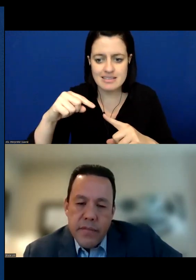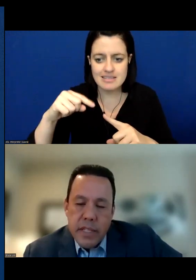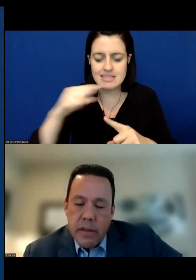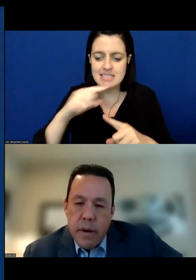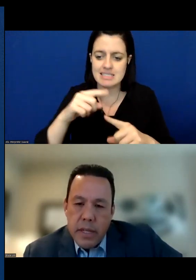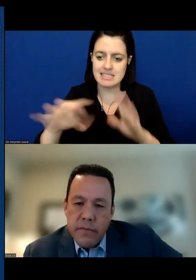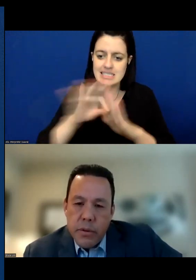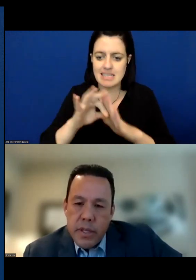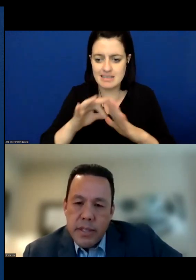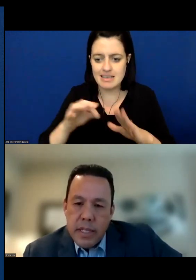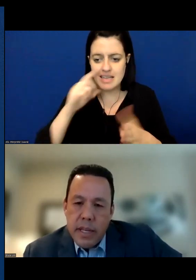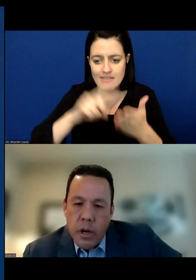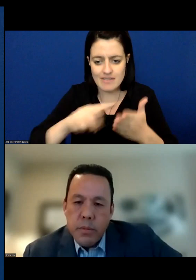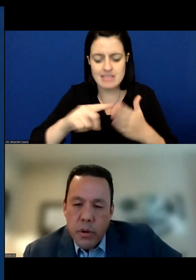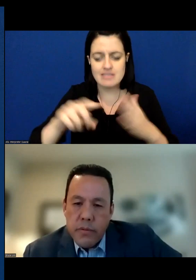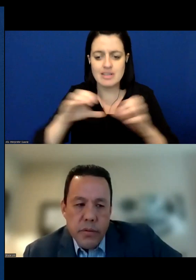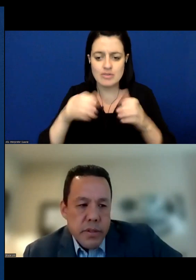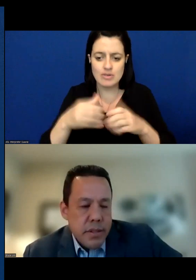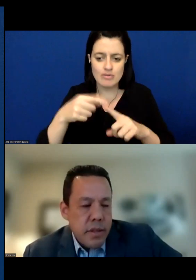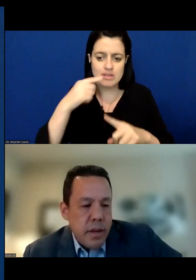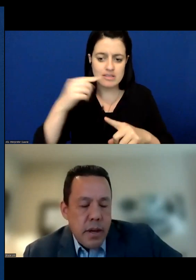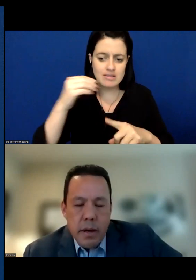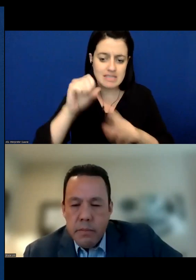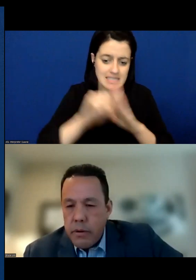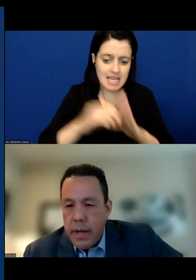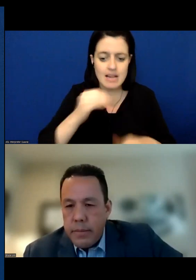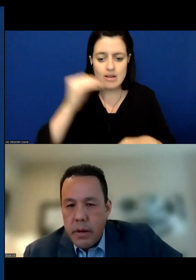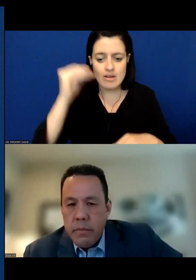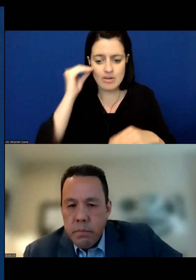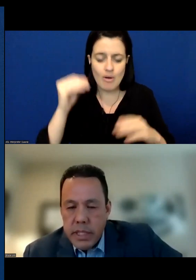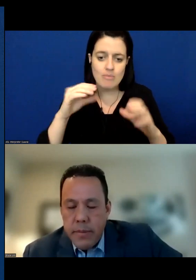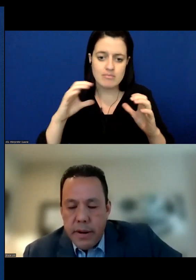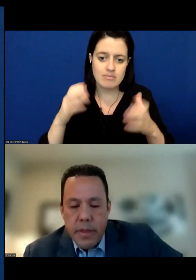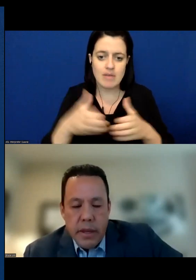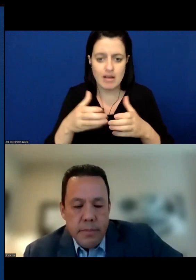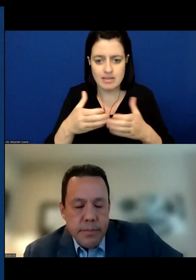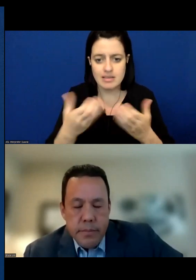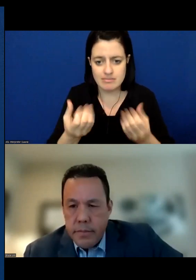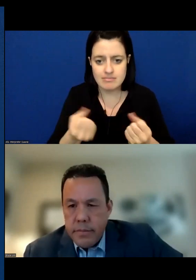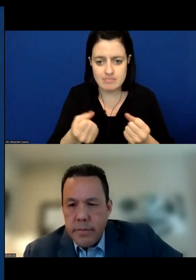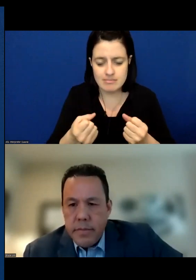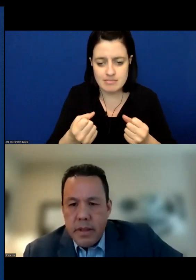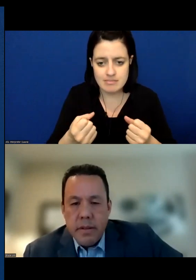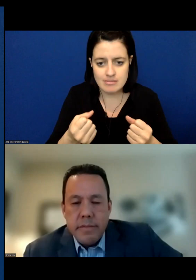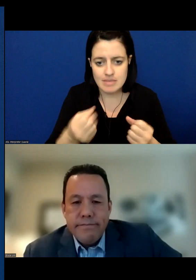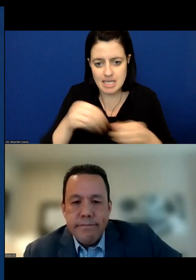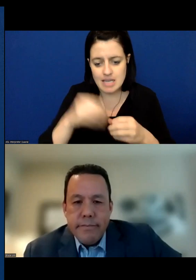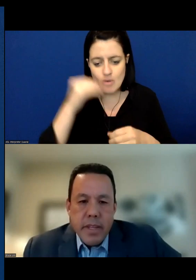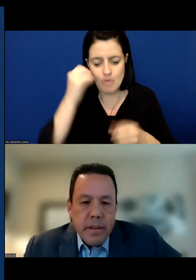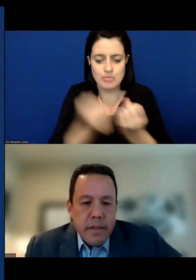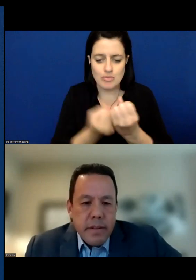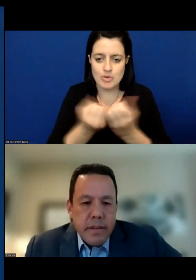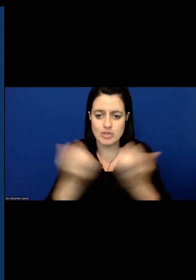designated investigative body for this state's in-home supportive services program. So pleased to be here. Thank you. Thank you so